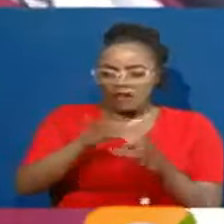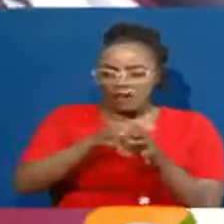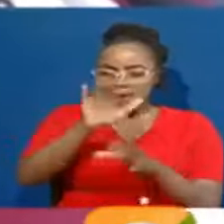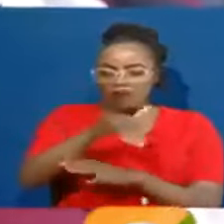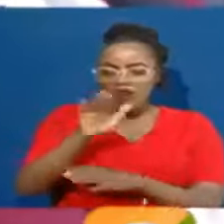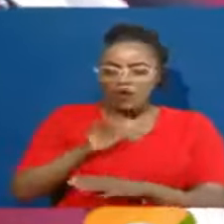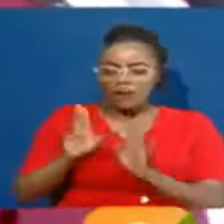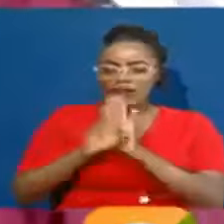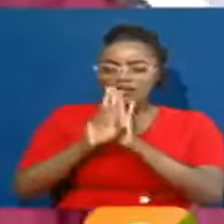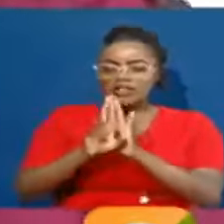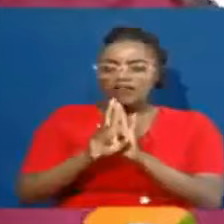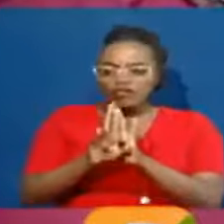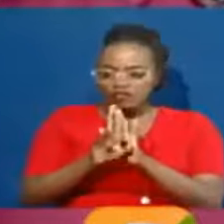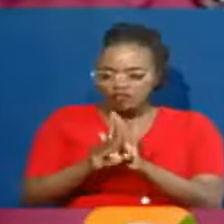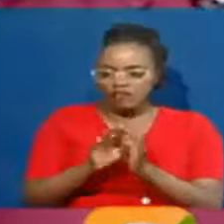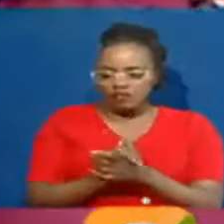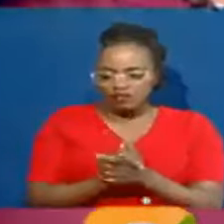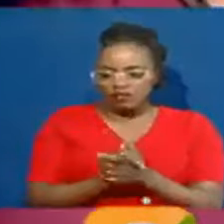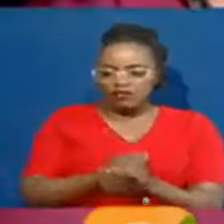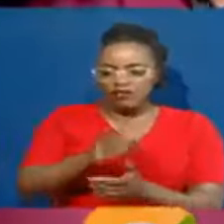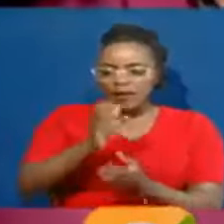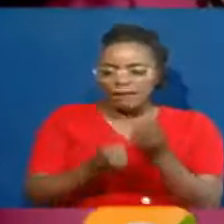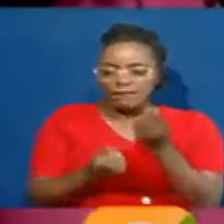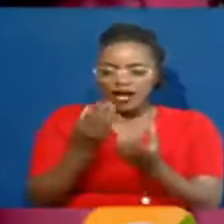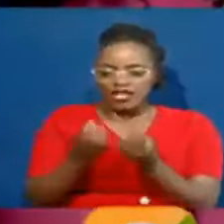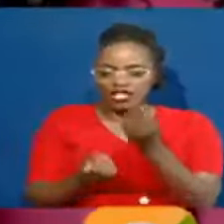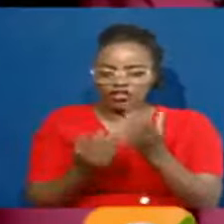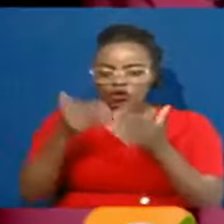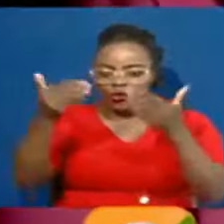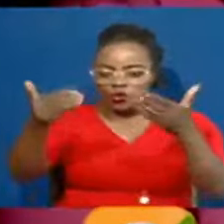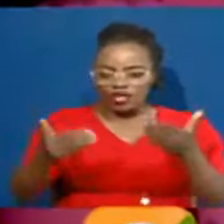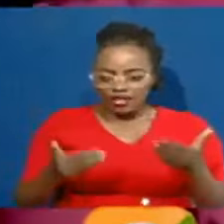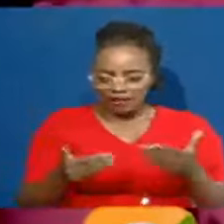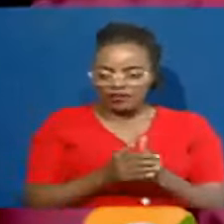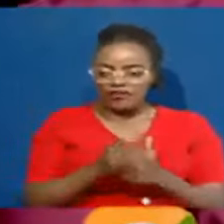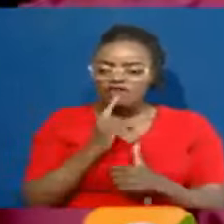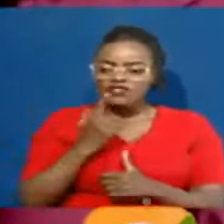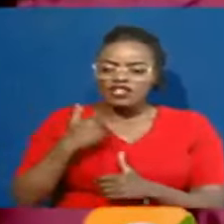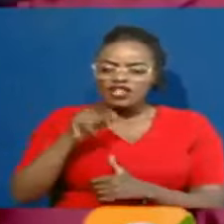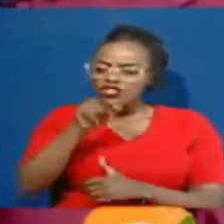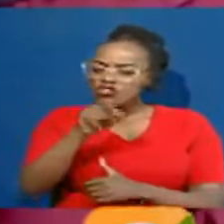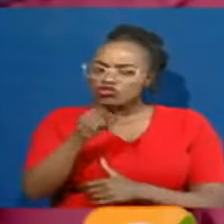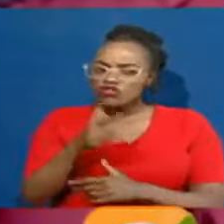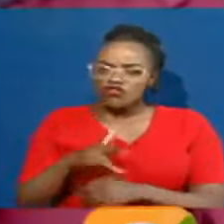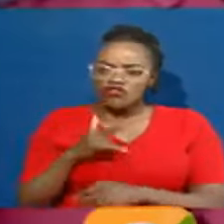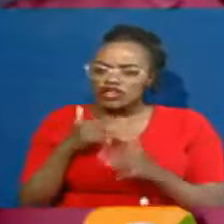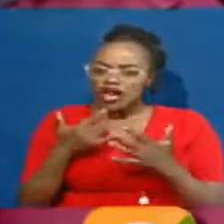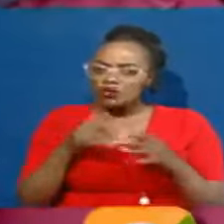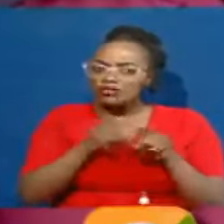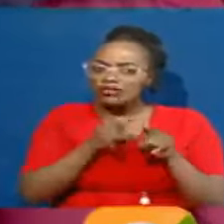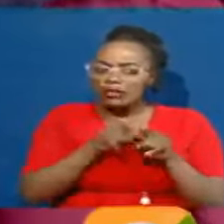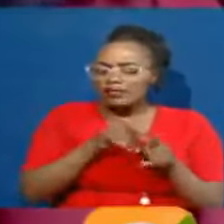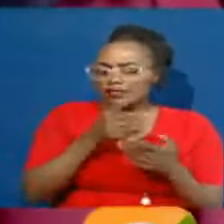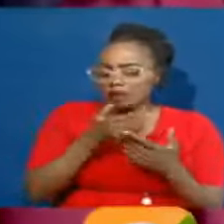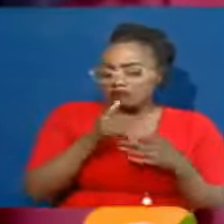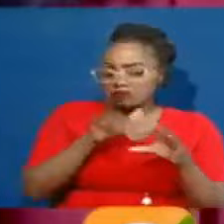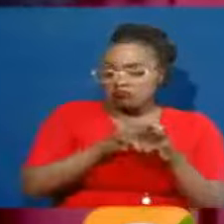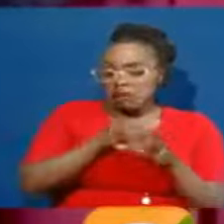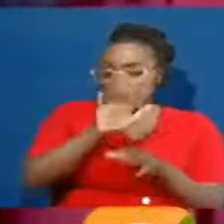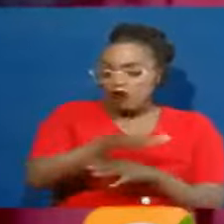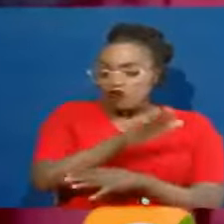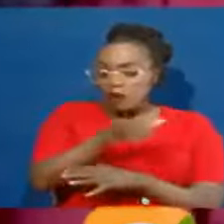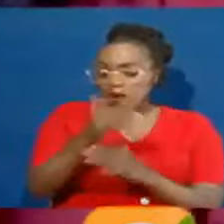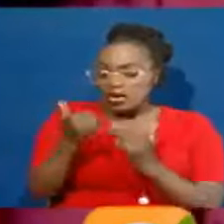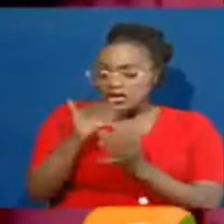and a women representative for Baringo, Karibu, and tell us how do you feel as a parliamentarian,